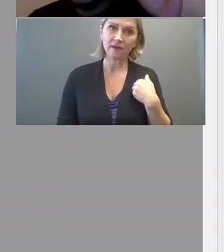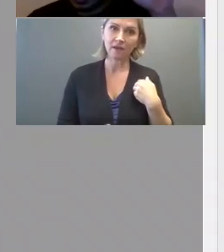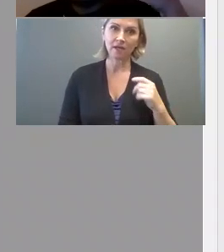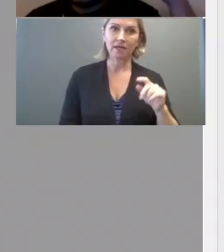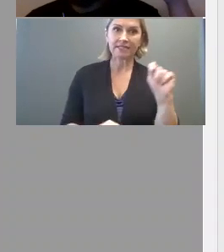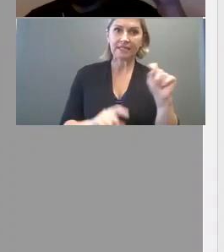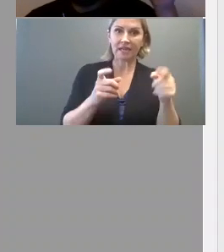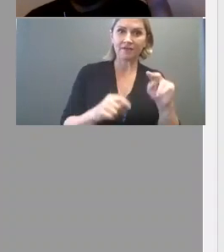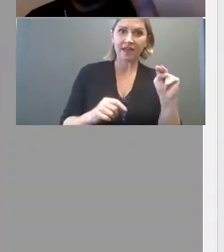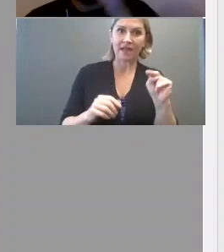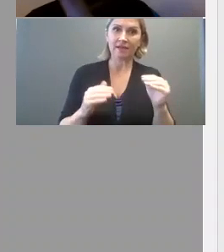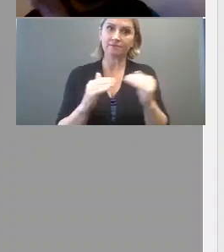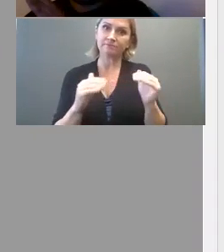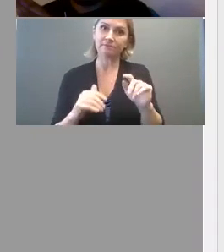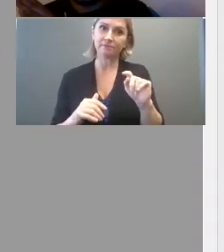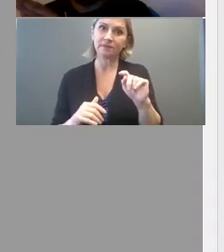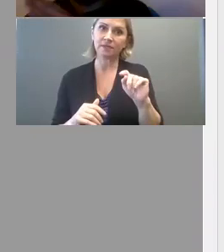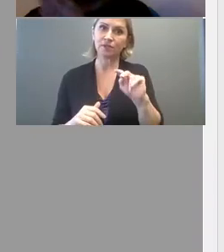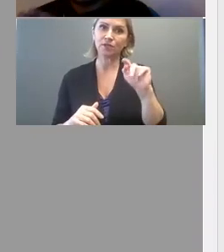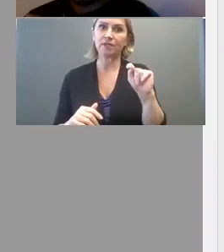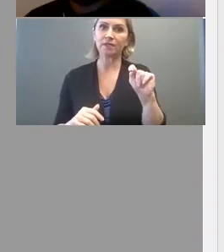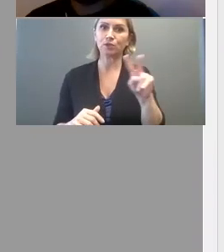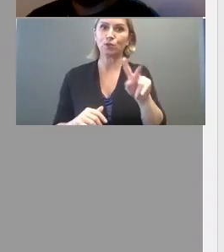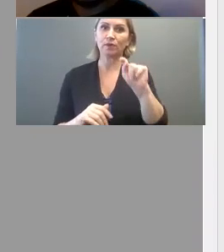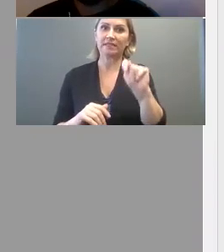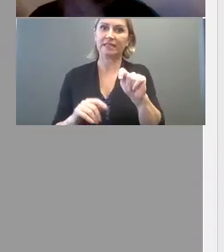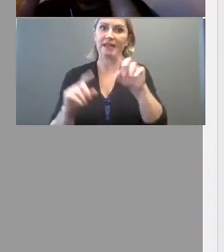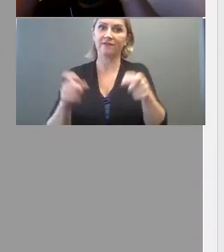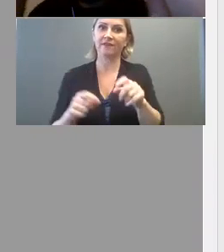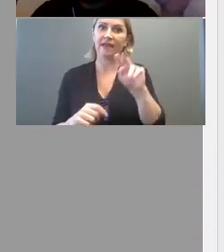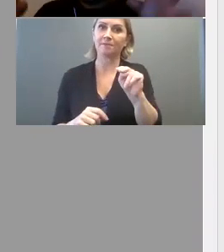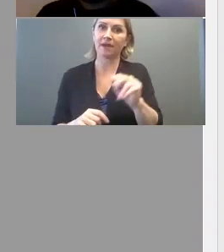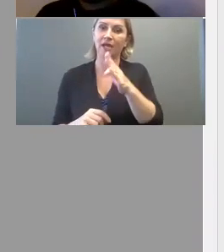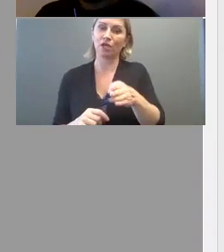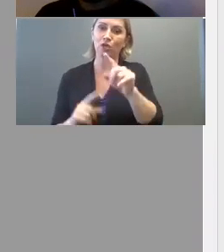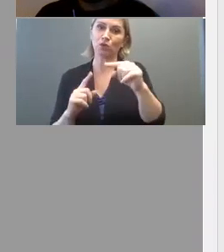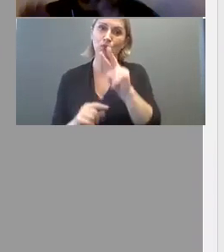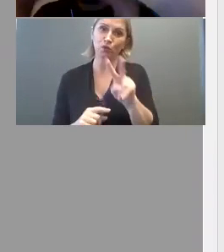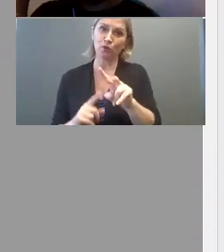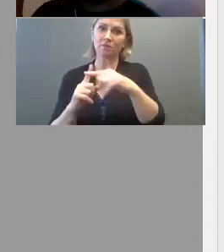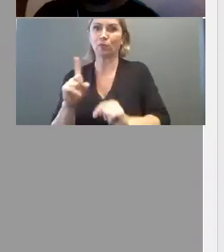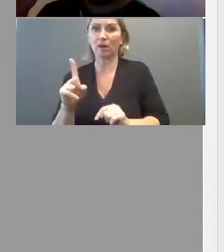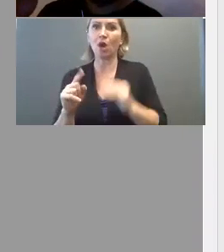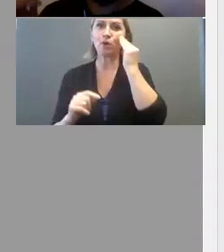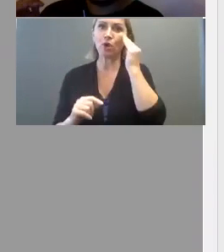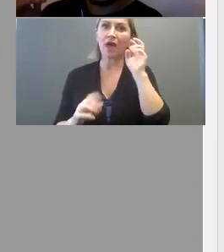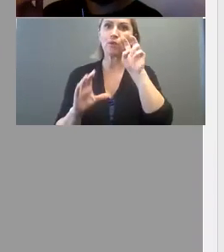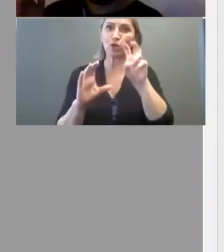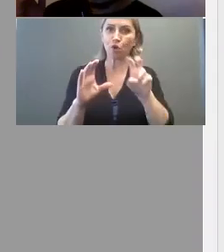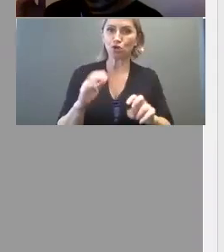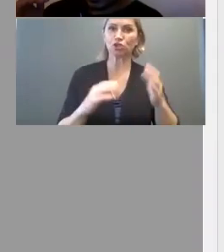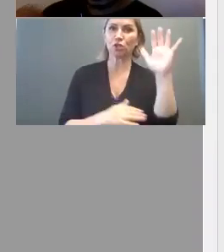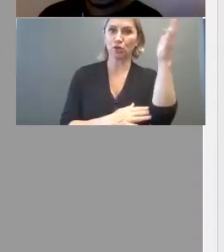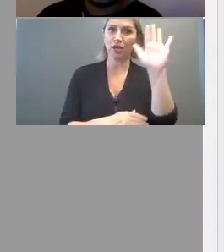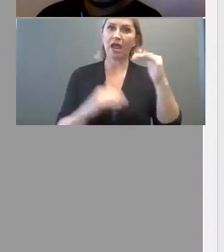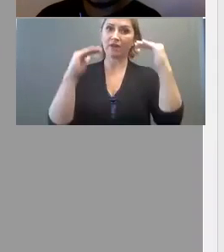of 2 t of n by 2 plus 1, and we know that in terms of the recursion tree, every level would have